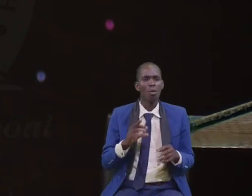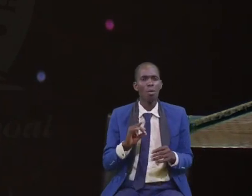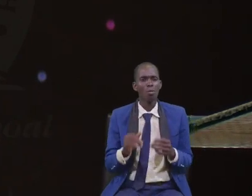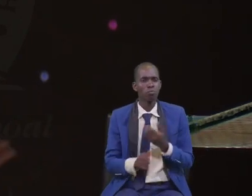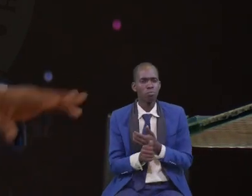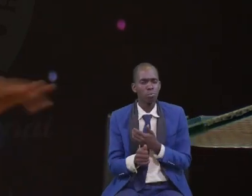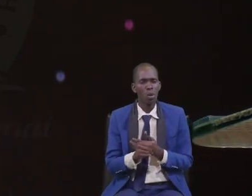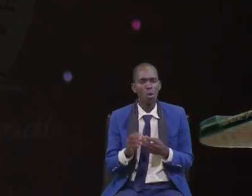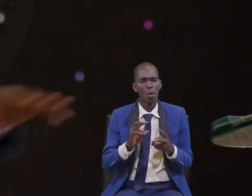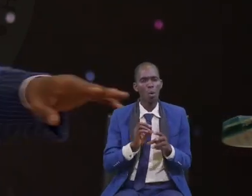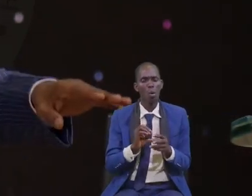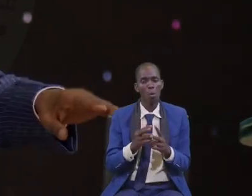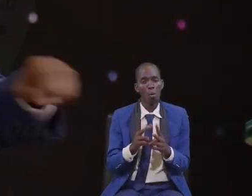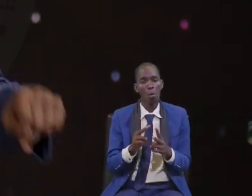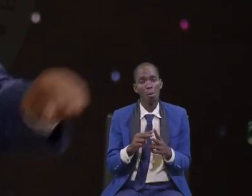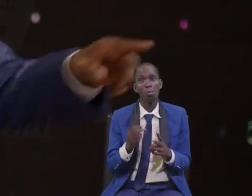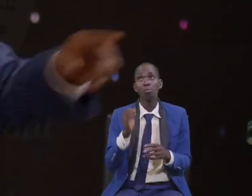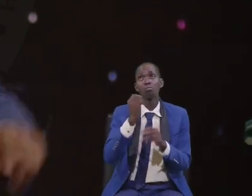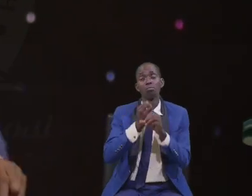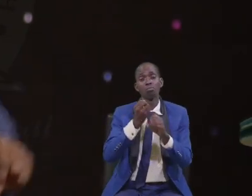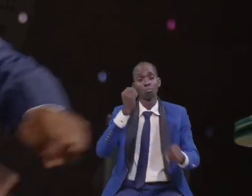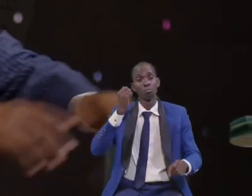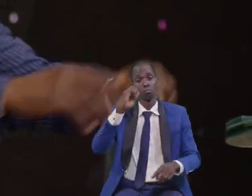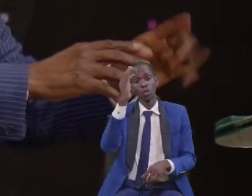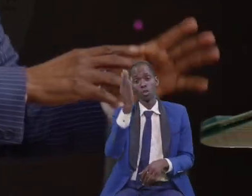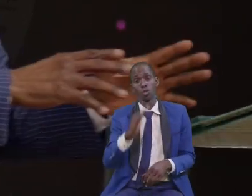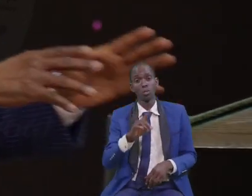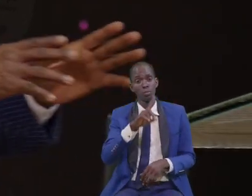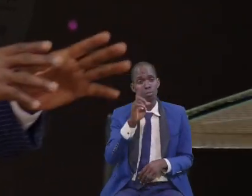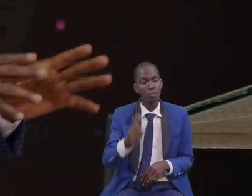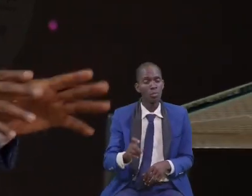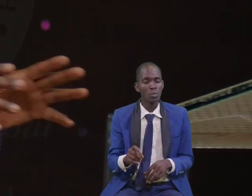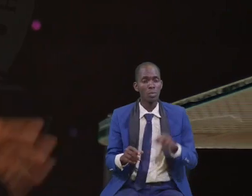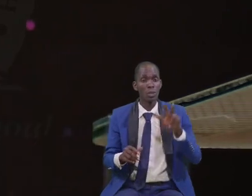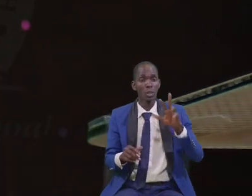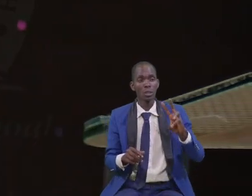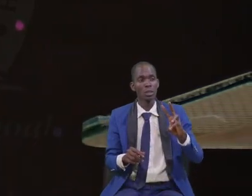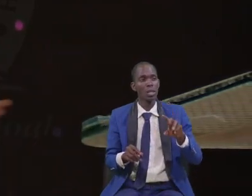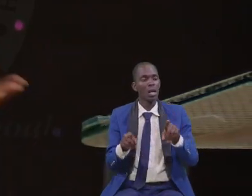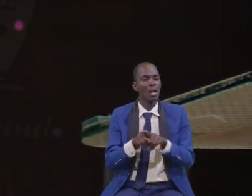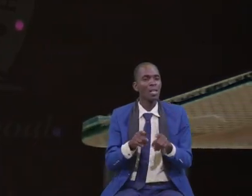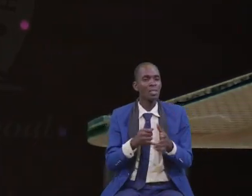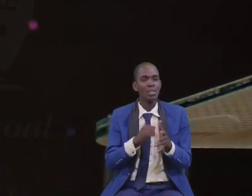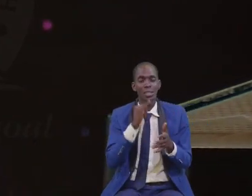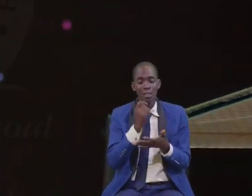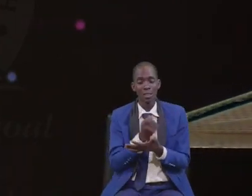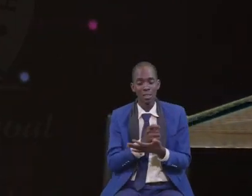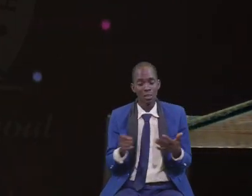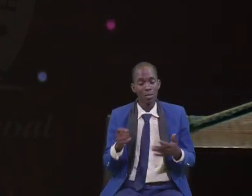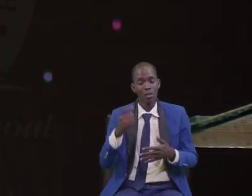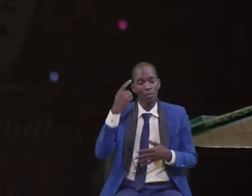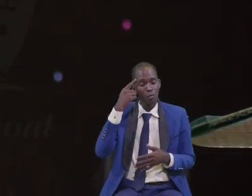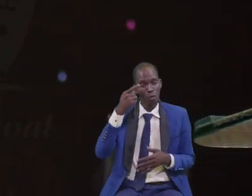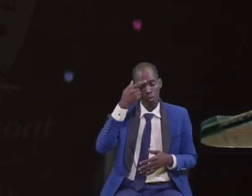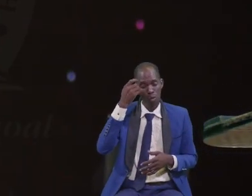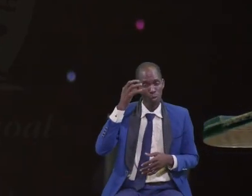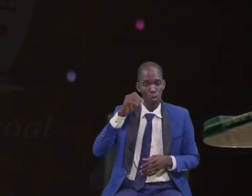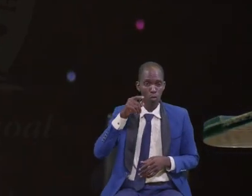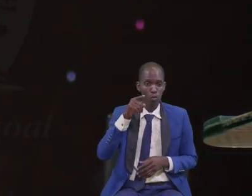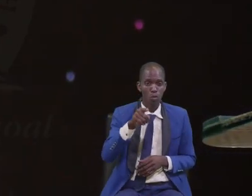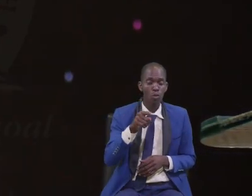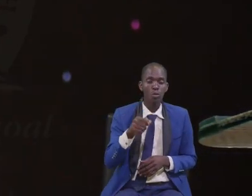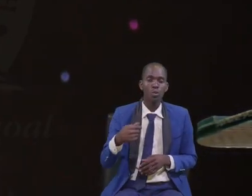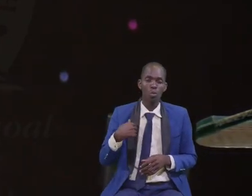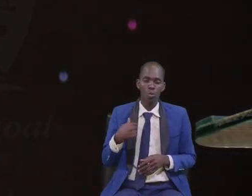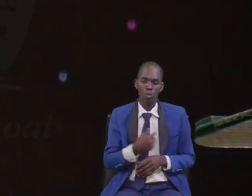or sword. In verse 36, it says, as it is written, for thy sake we are killed